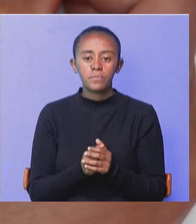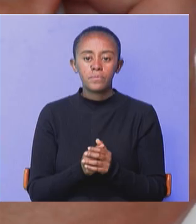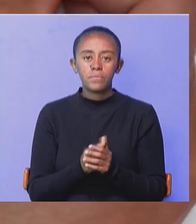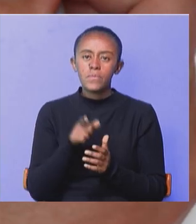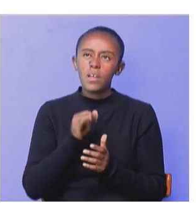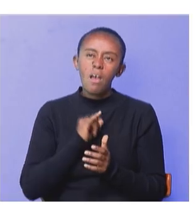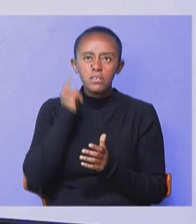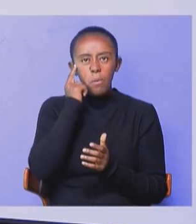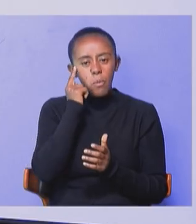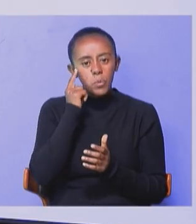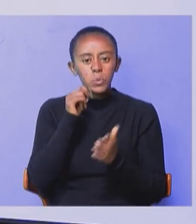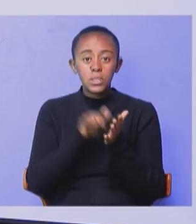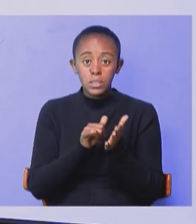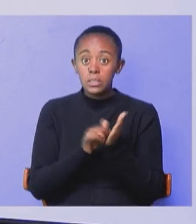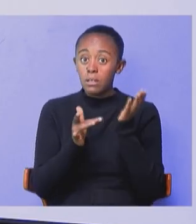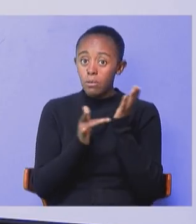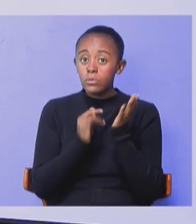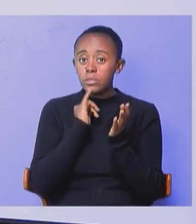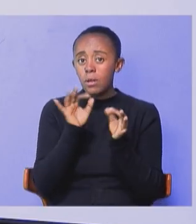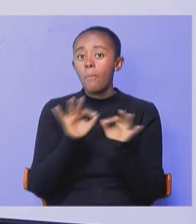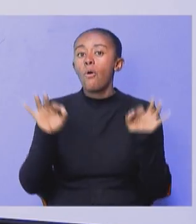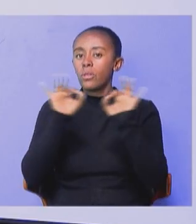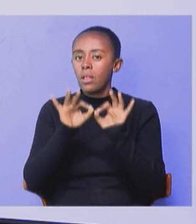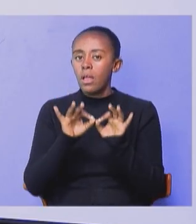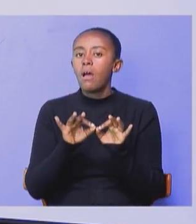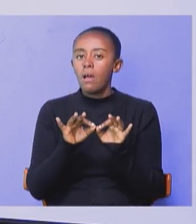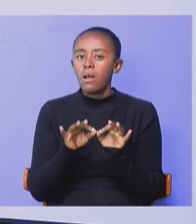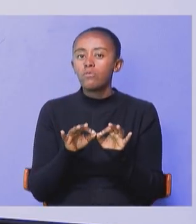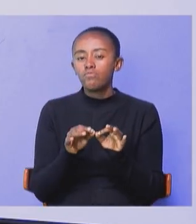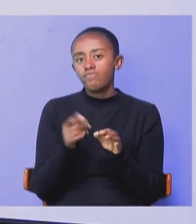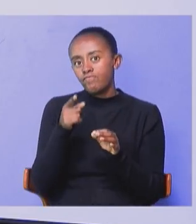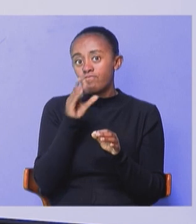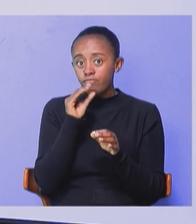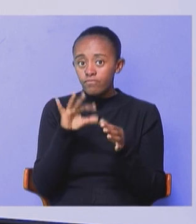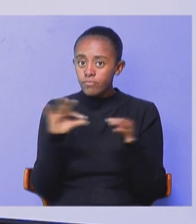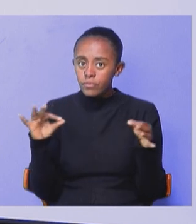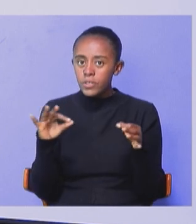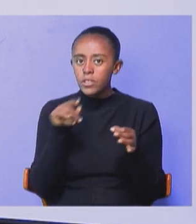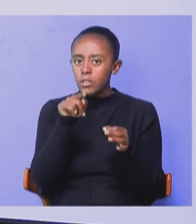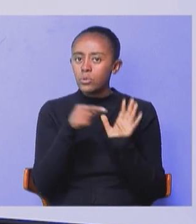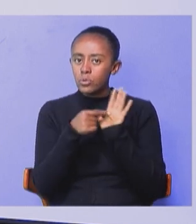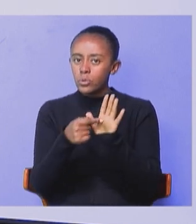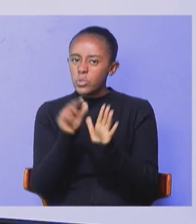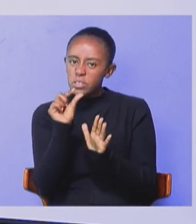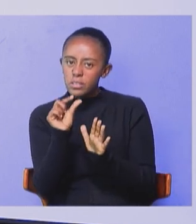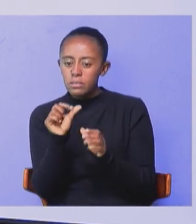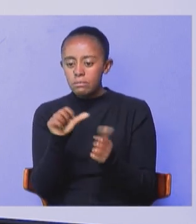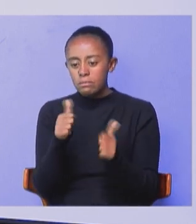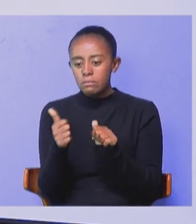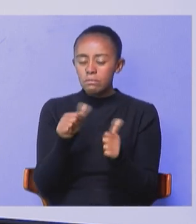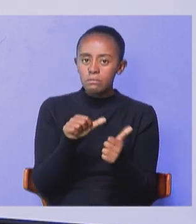I suppose that technology is important. So when you are saying this, you are showing a little bit